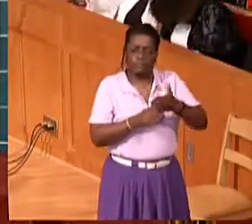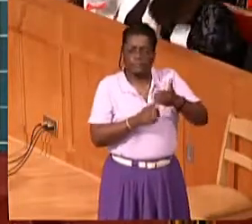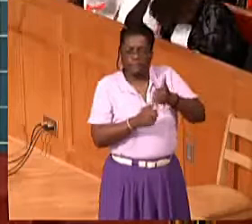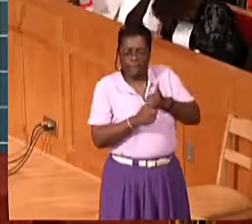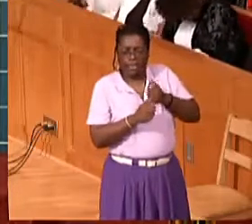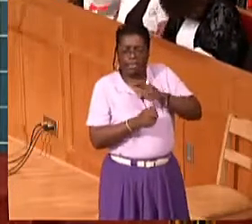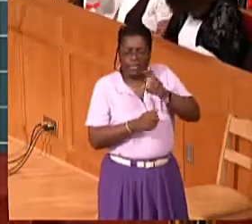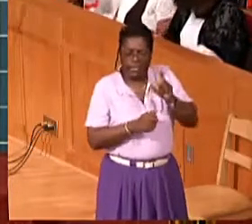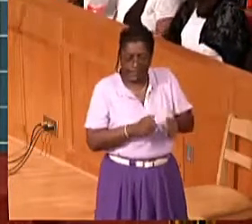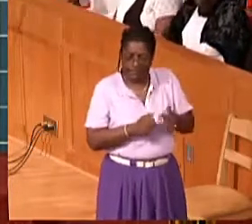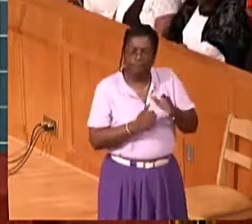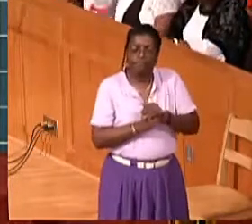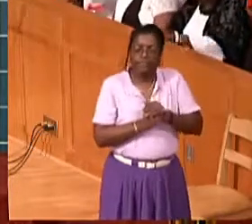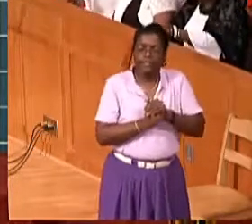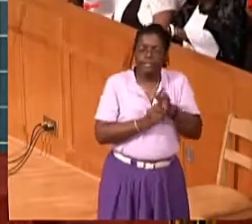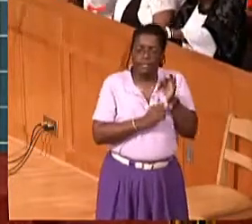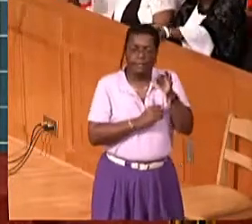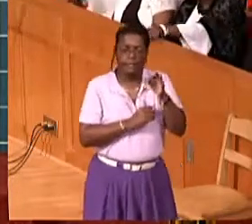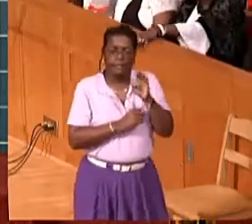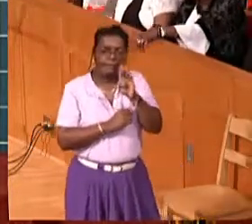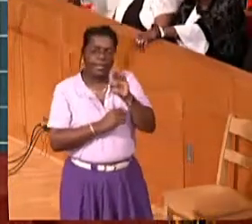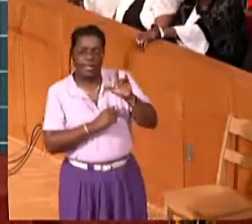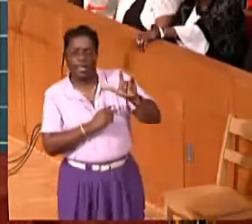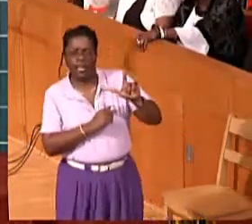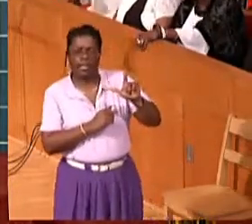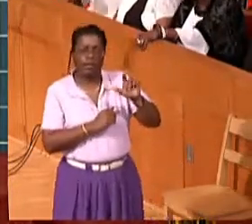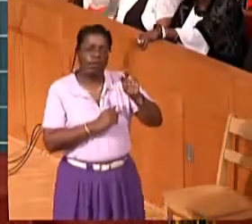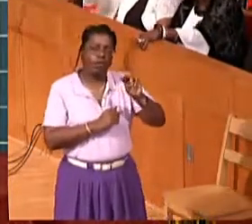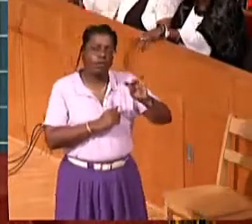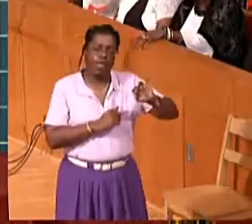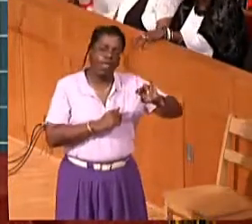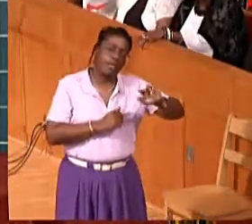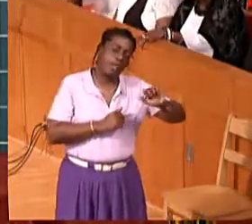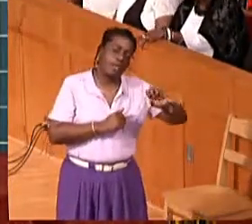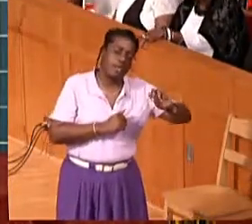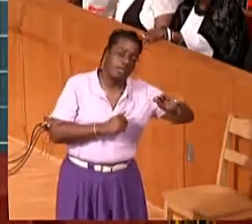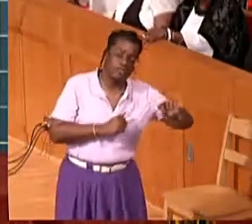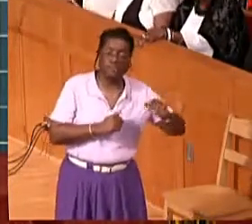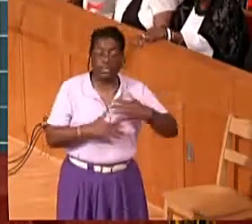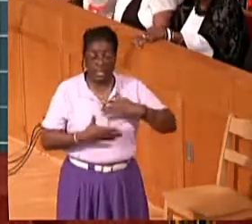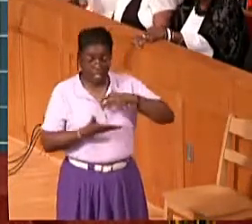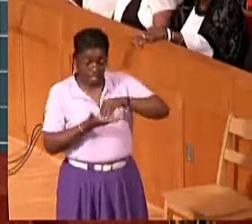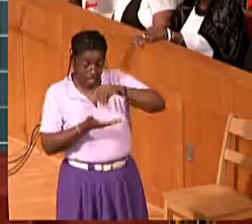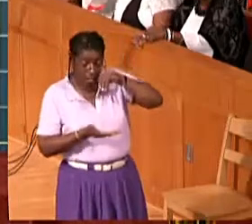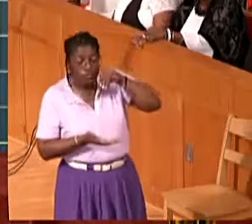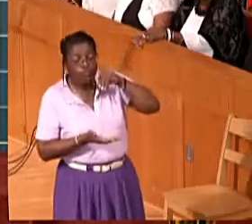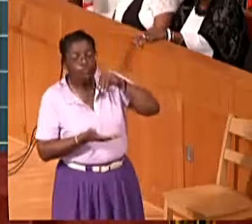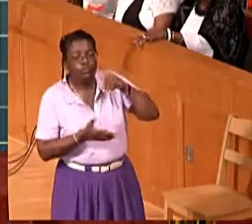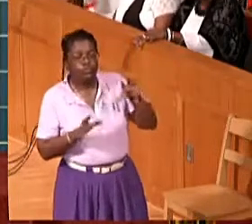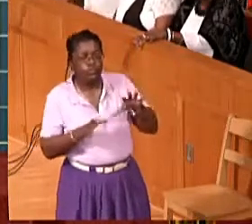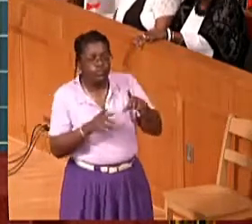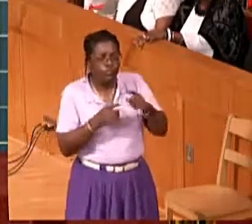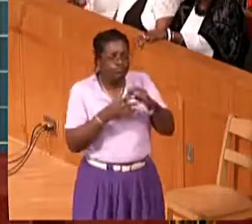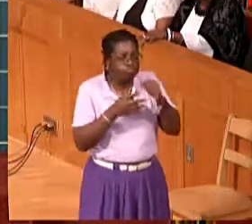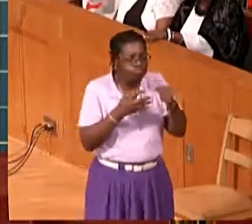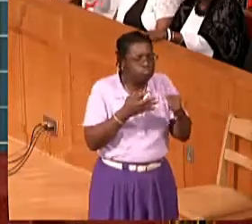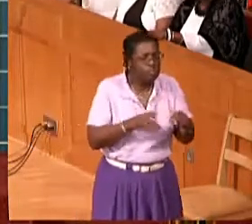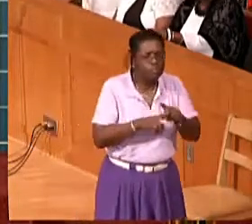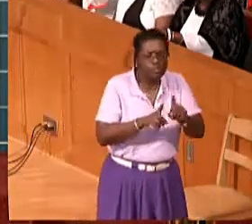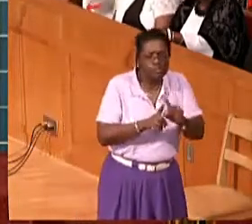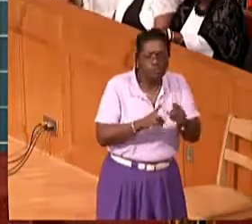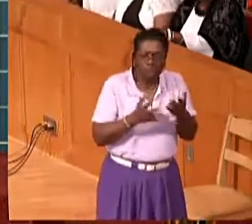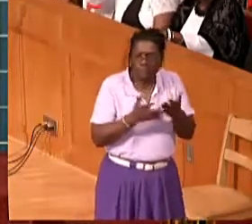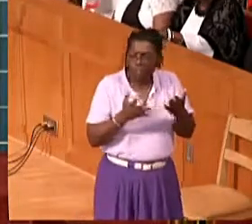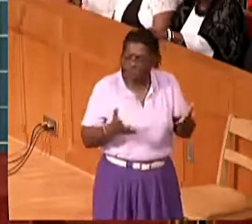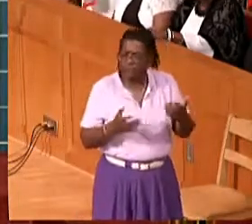of Pastor B.R. Williams. I learned how to do some things. I took the gifts God gave me, and I learned at least four things.